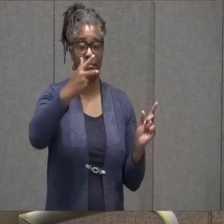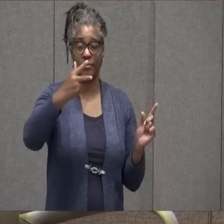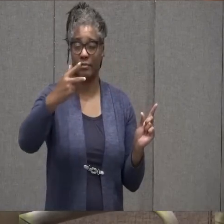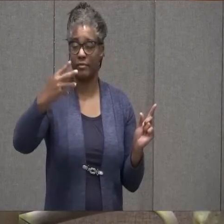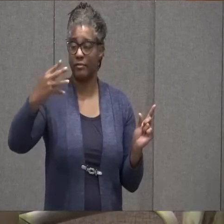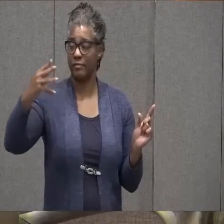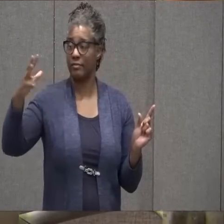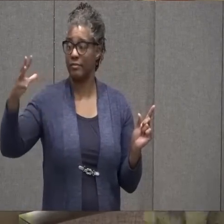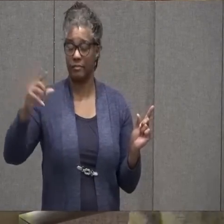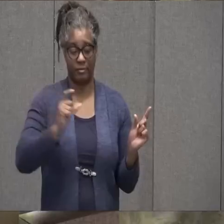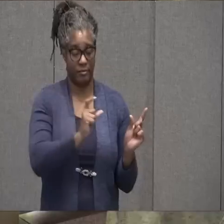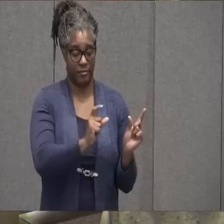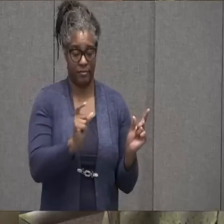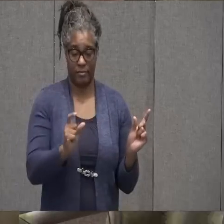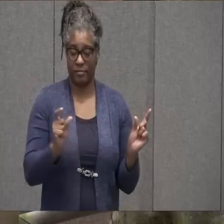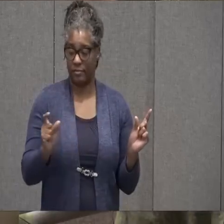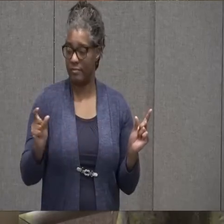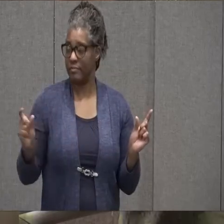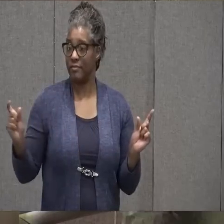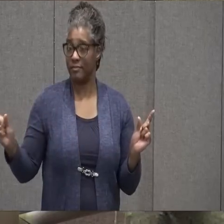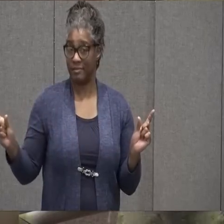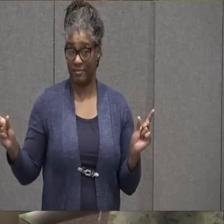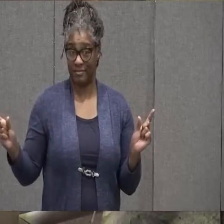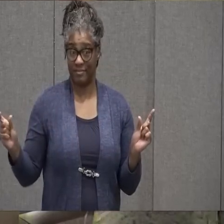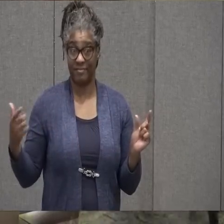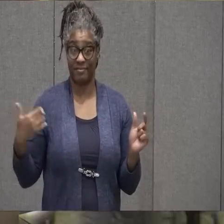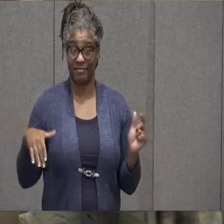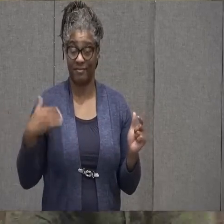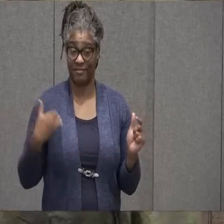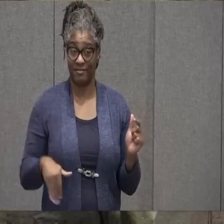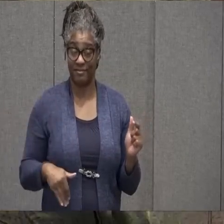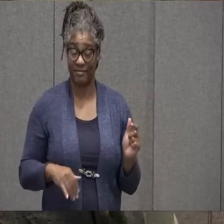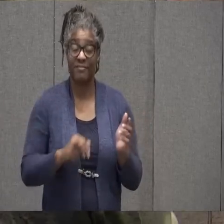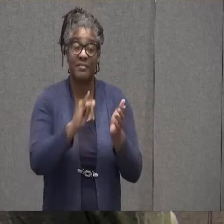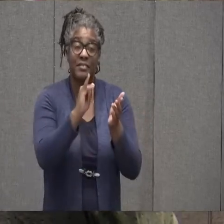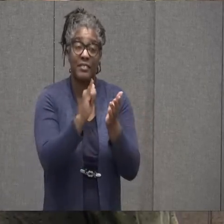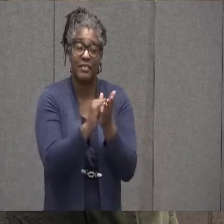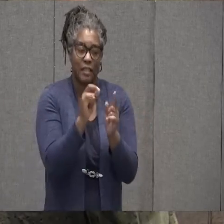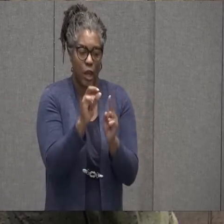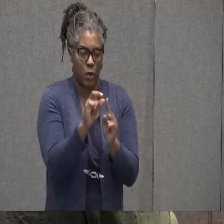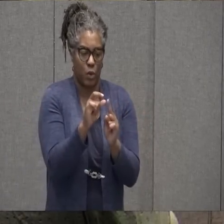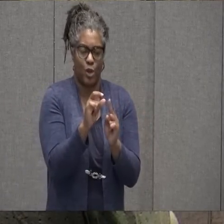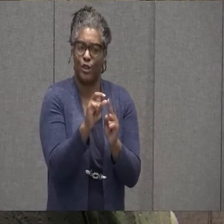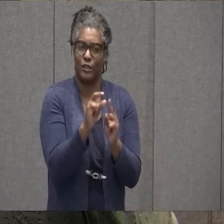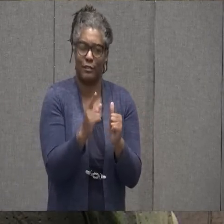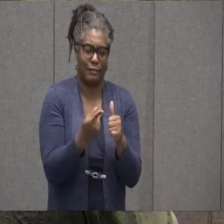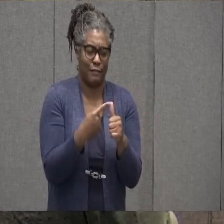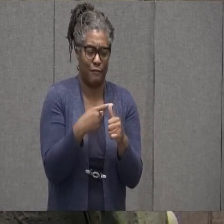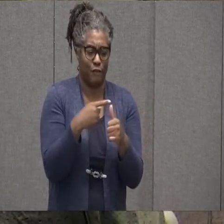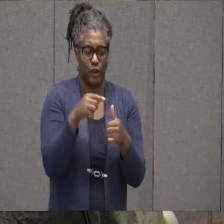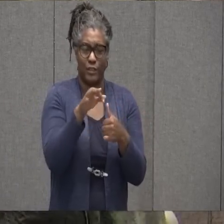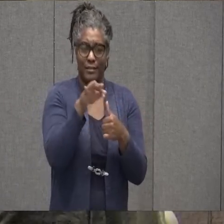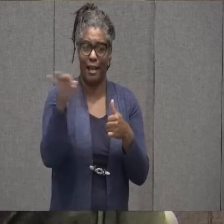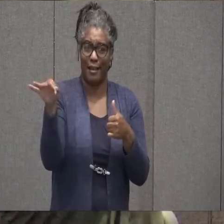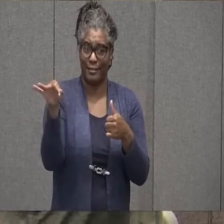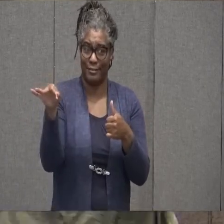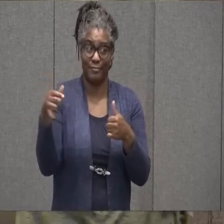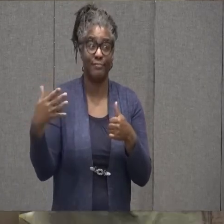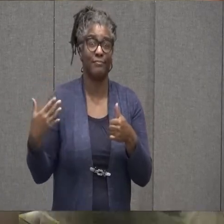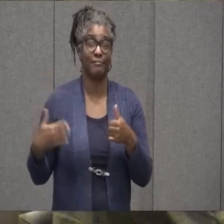1, 2, 3, 4, 5. Oh my goodness. That word makes up the entire first line of my poem. All